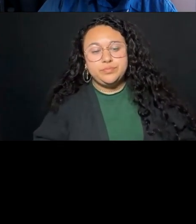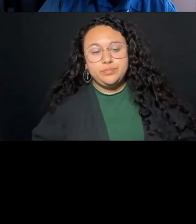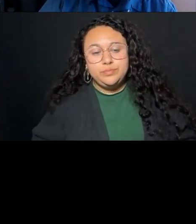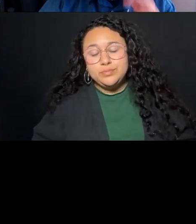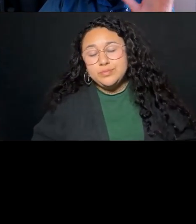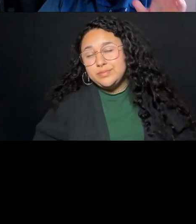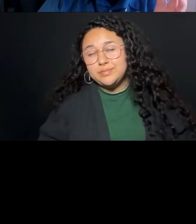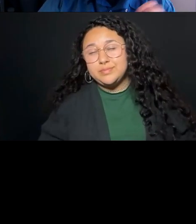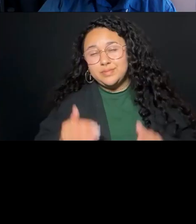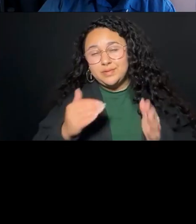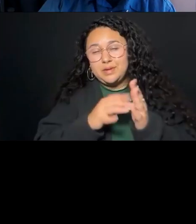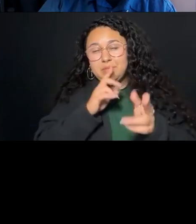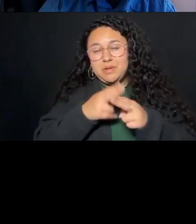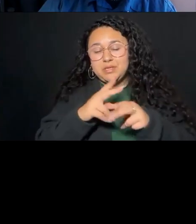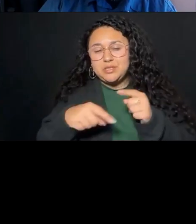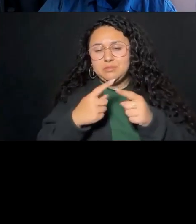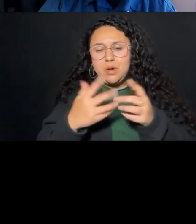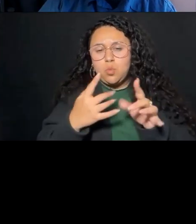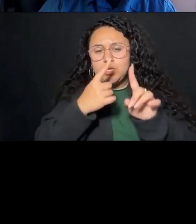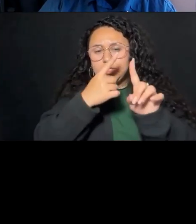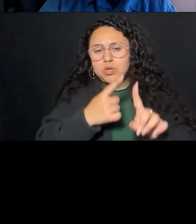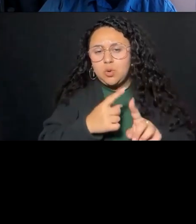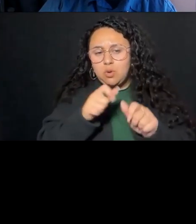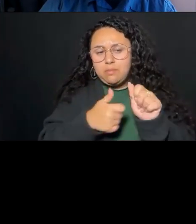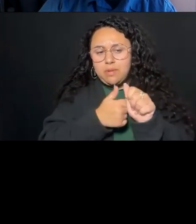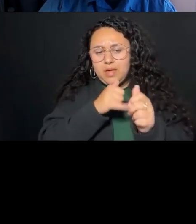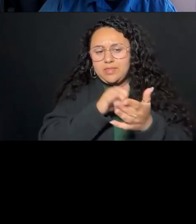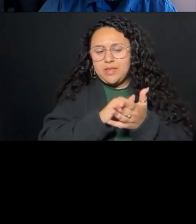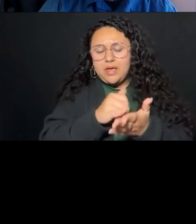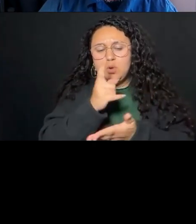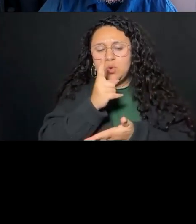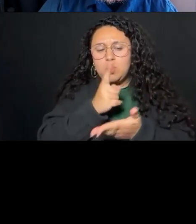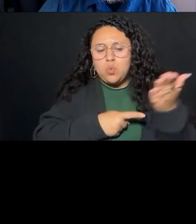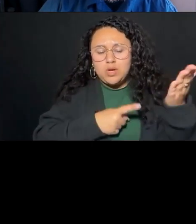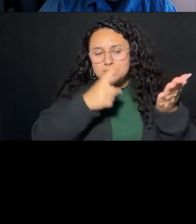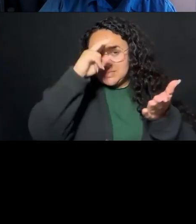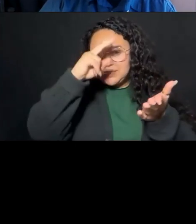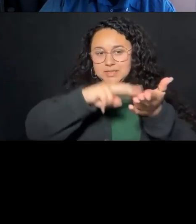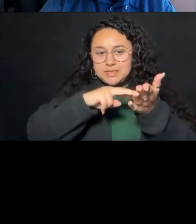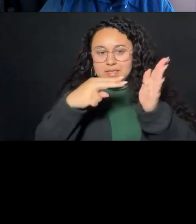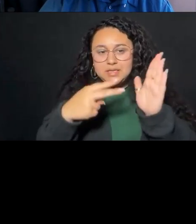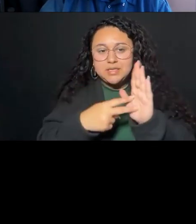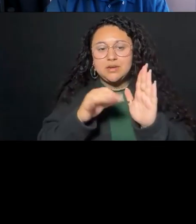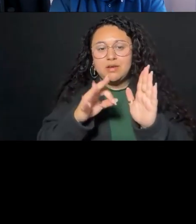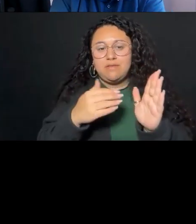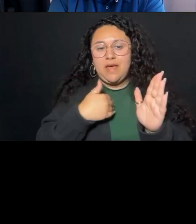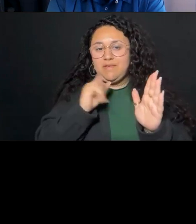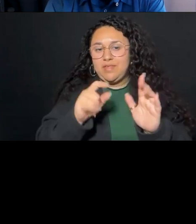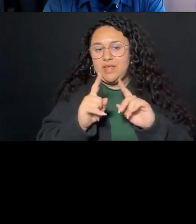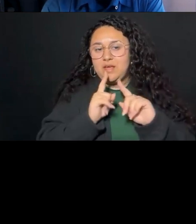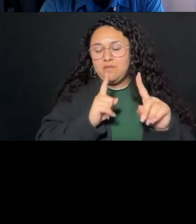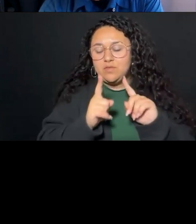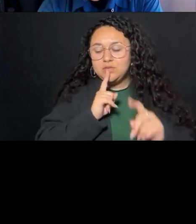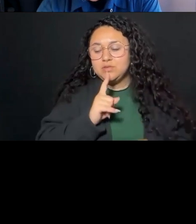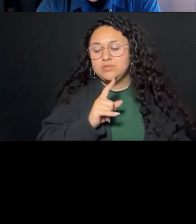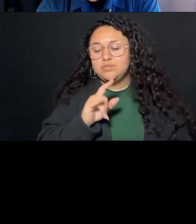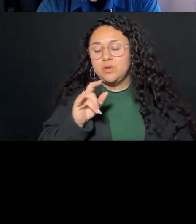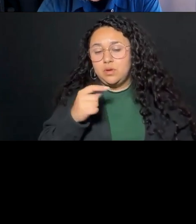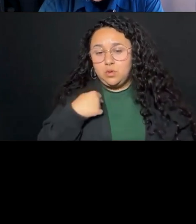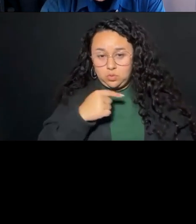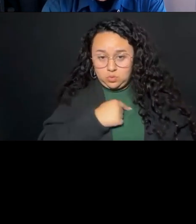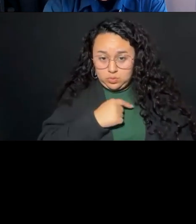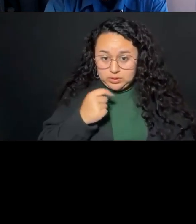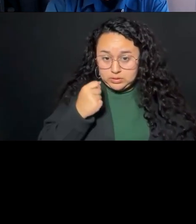So again, kind of mentioned about, like, what are the goals? What's the intention of having that conversation? Are